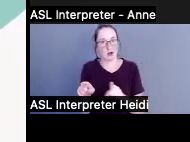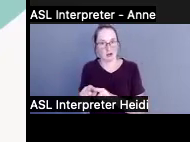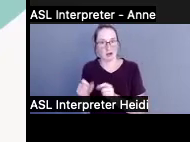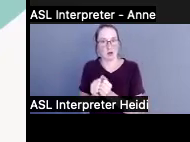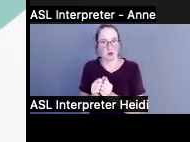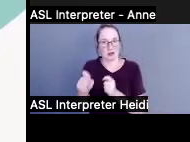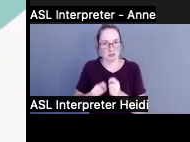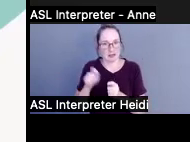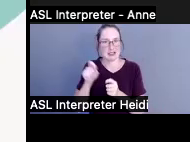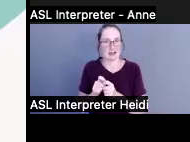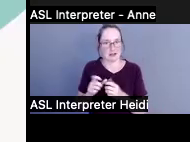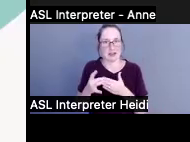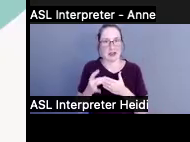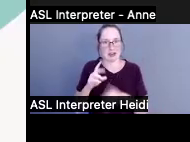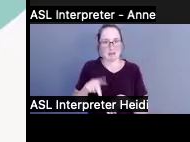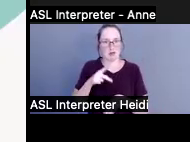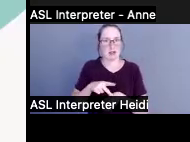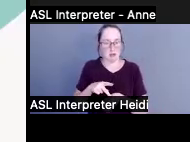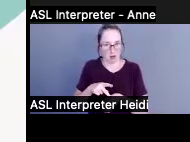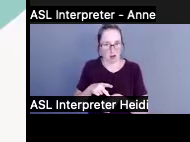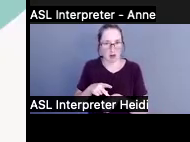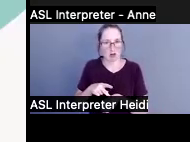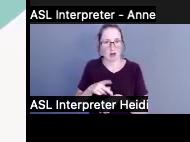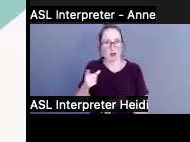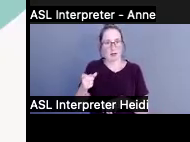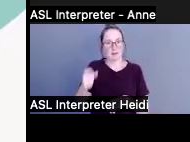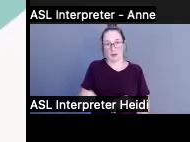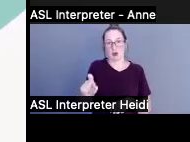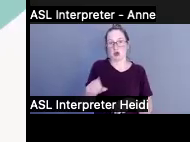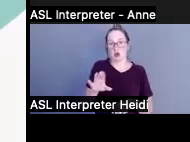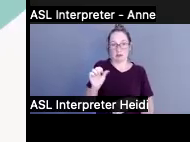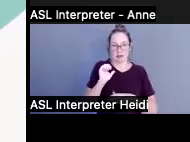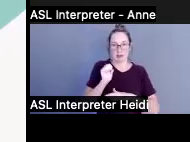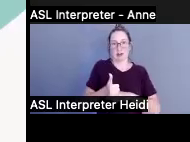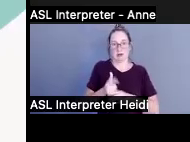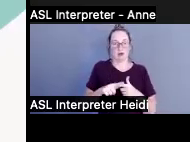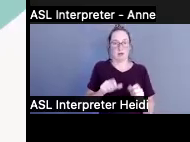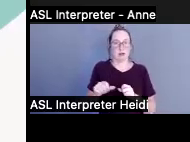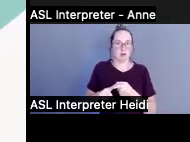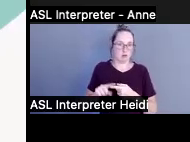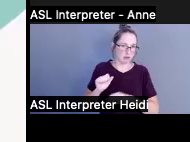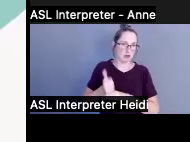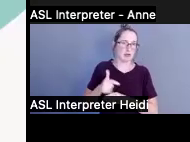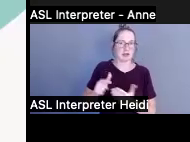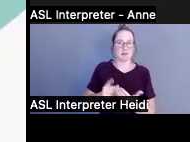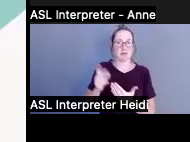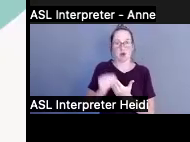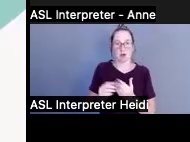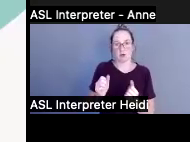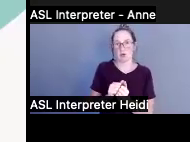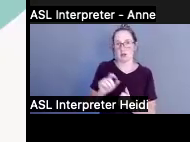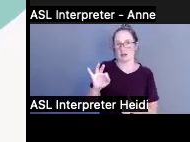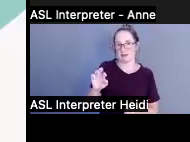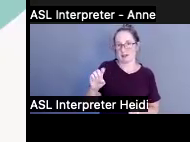the specific guiding principles that should be put in place to be able to implement this program with